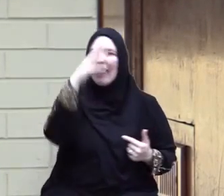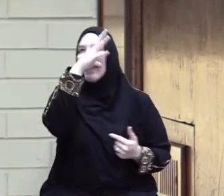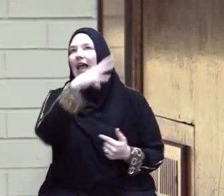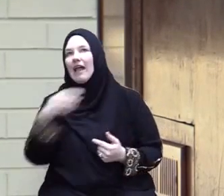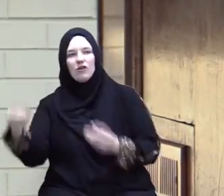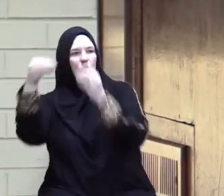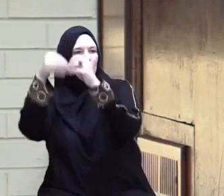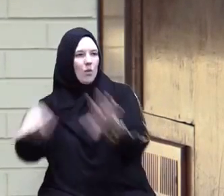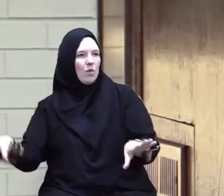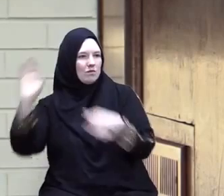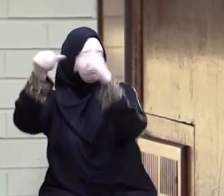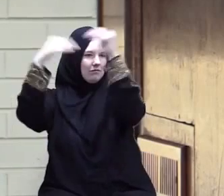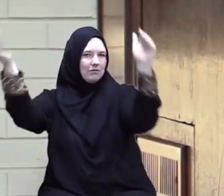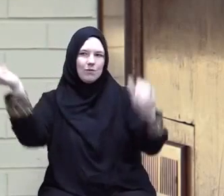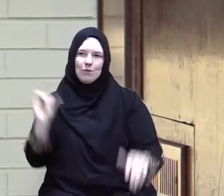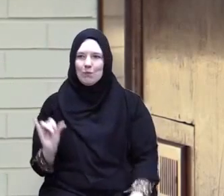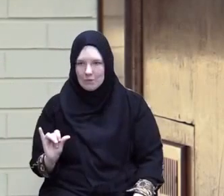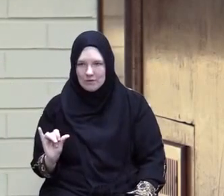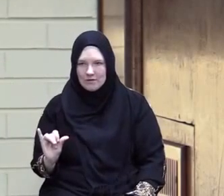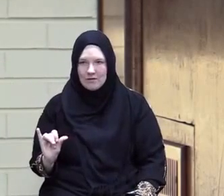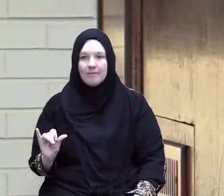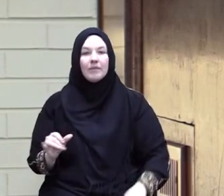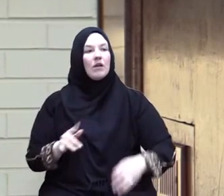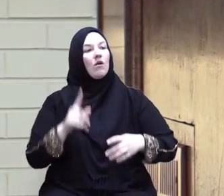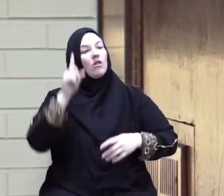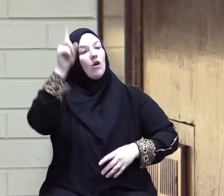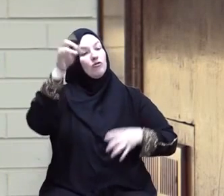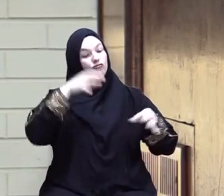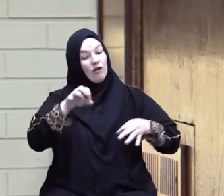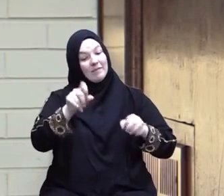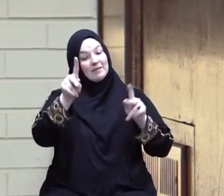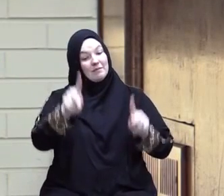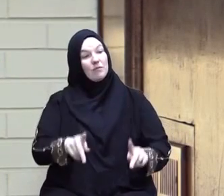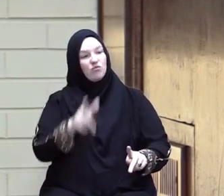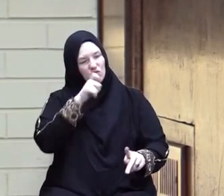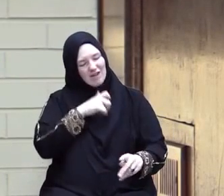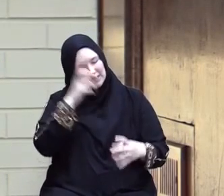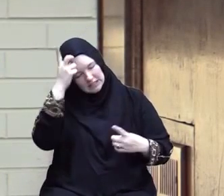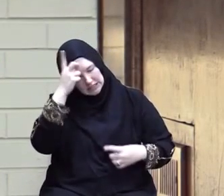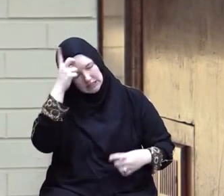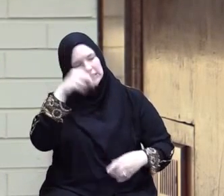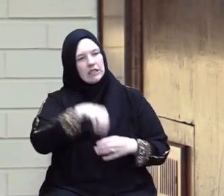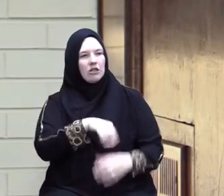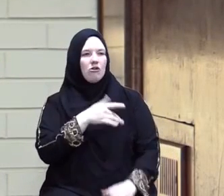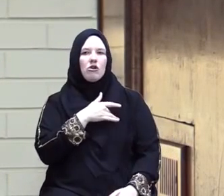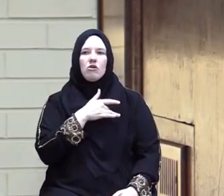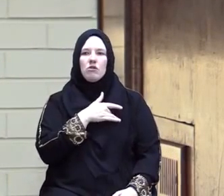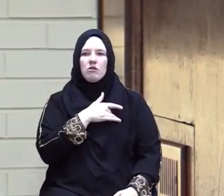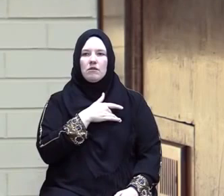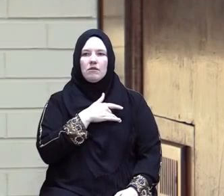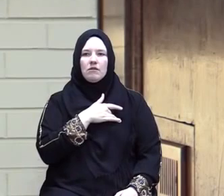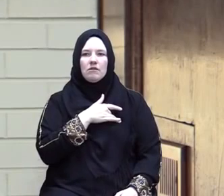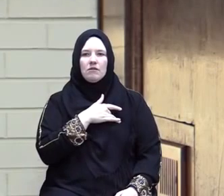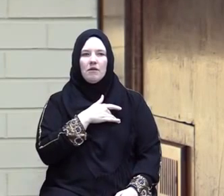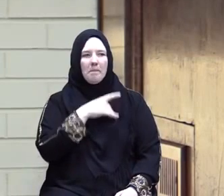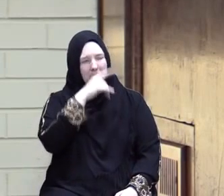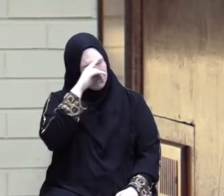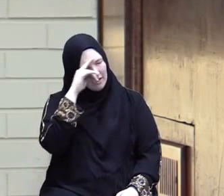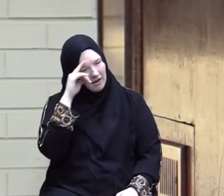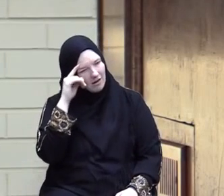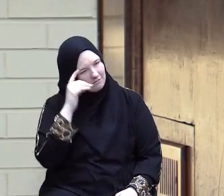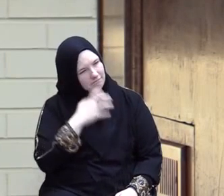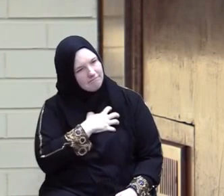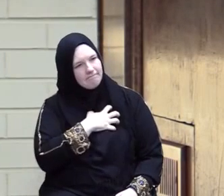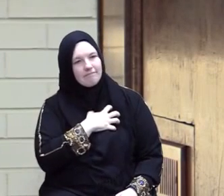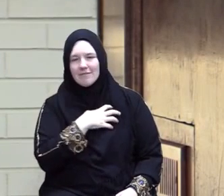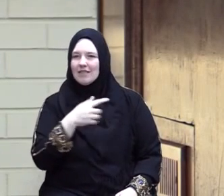together. So Allah describes them as people who have disease in their heart. The disease is hypocrisy. And they